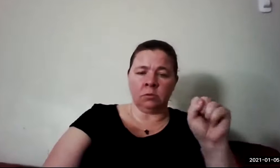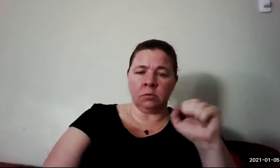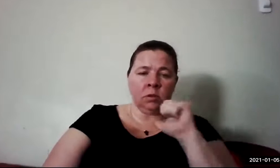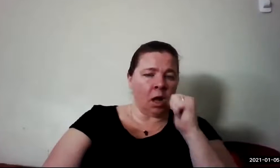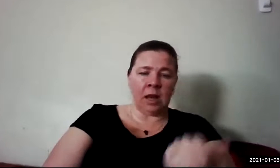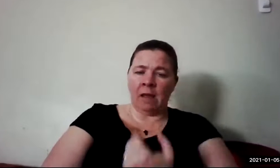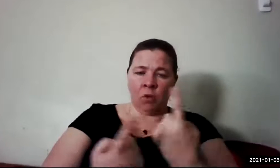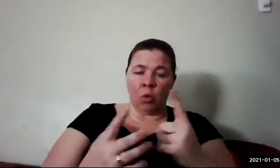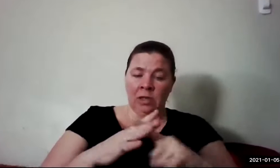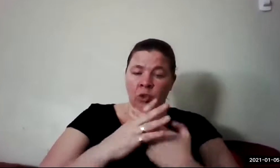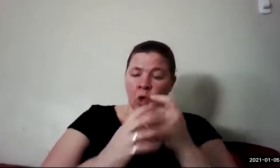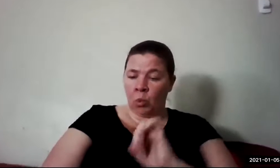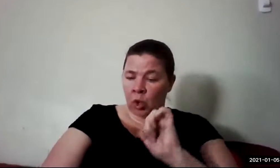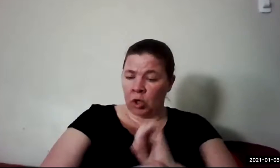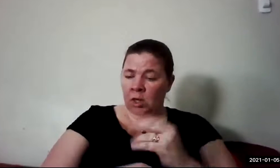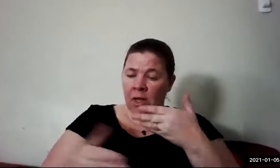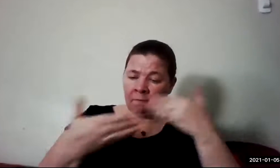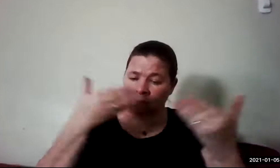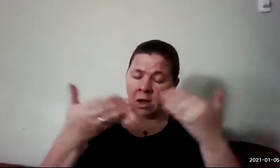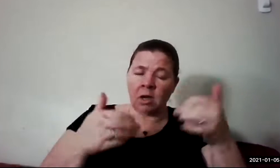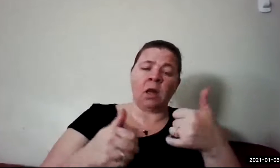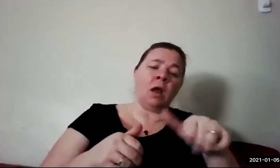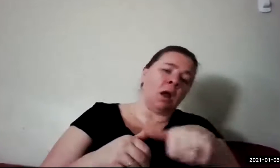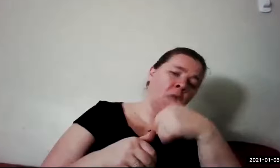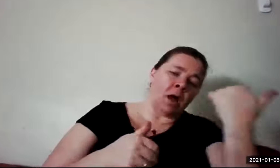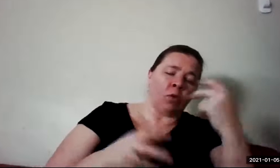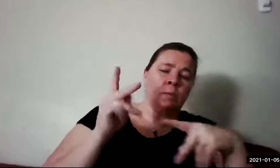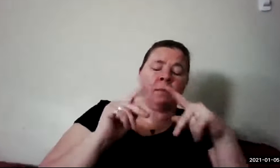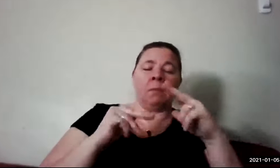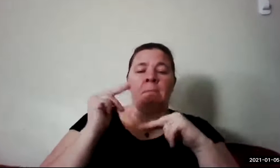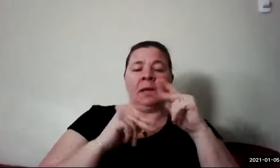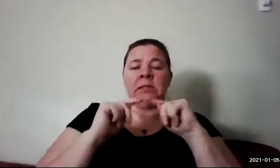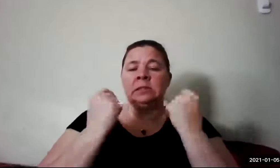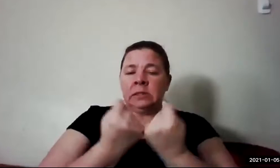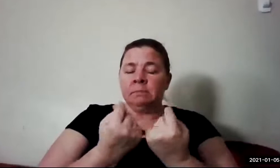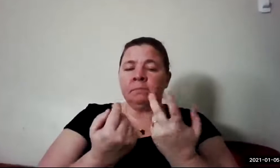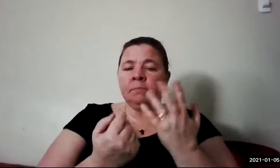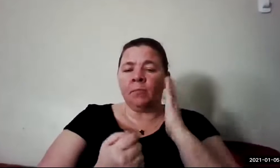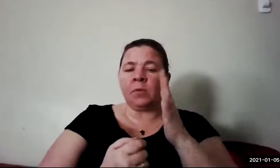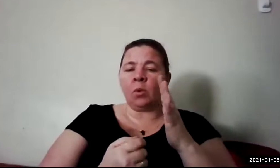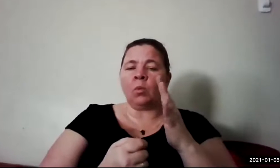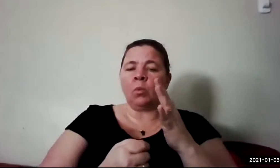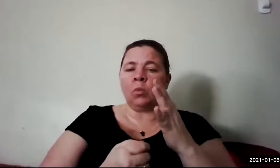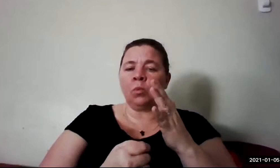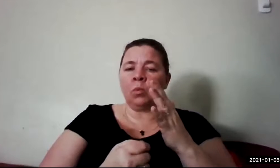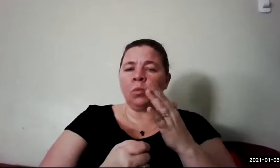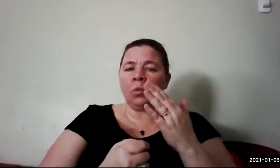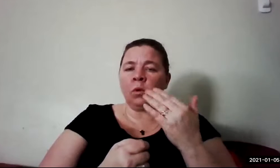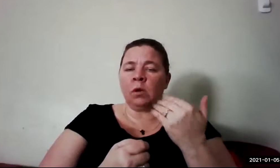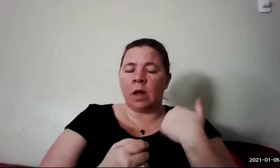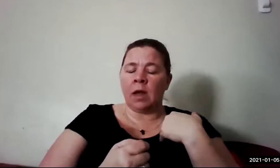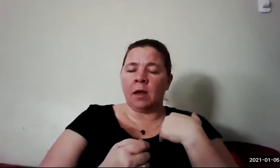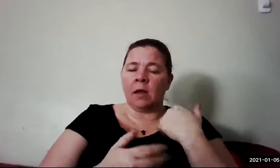you start working and you start inviting other people and building a bit of a team, they're going to definitely help you grow that team